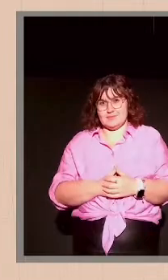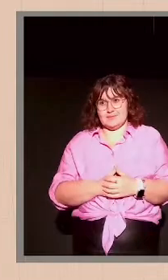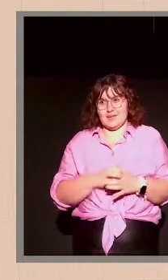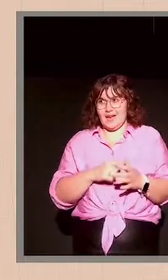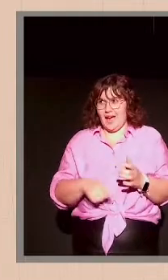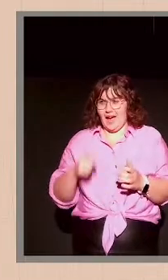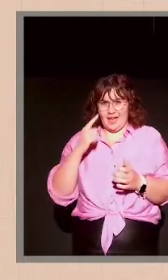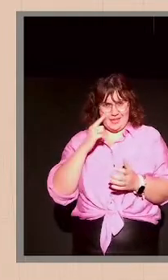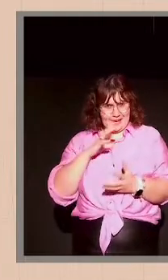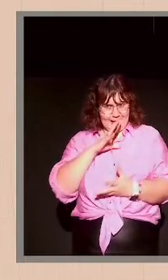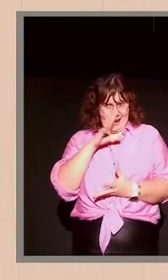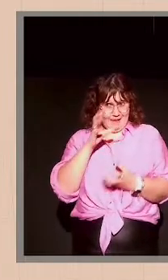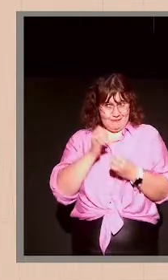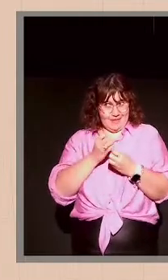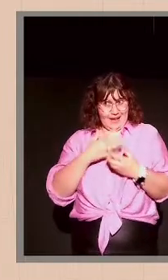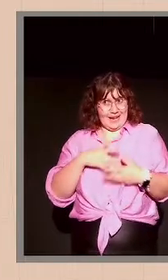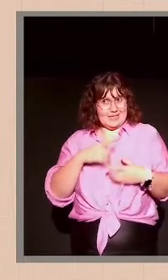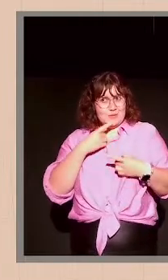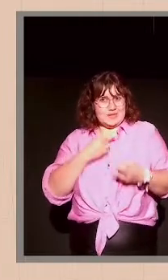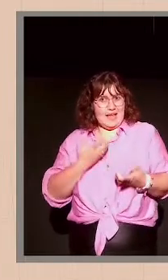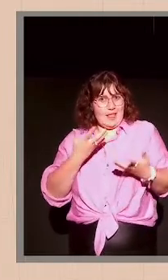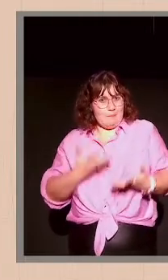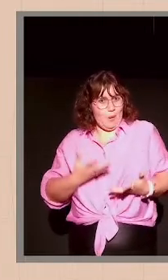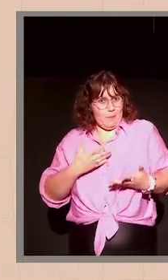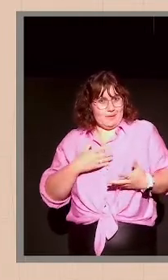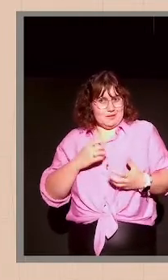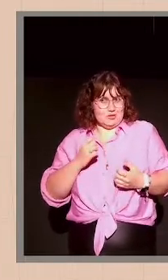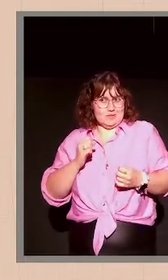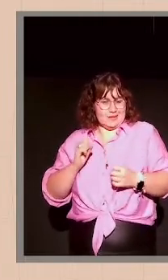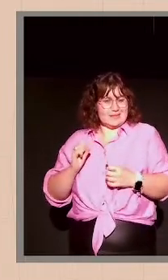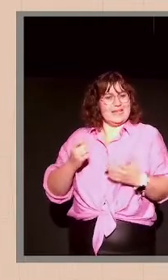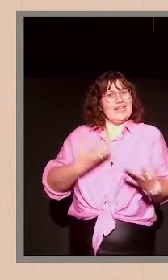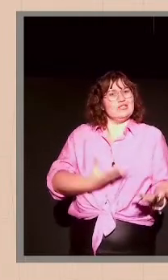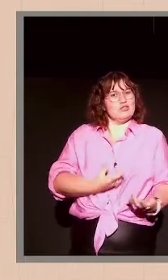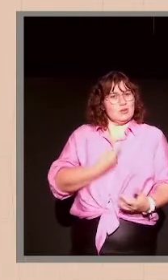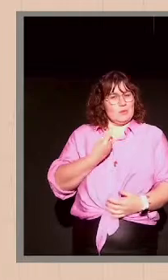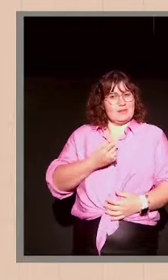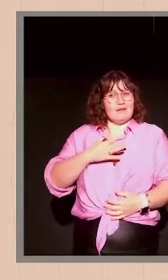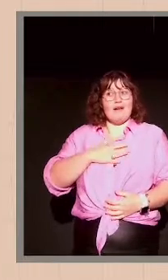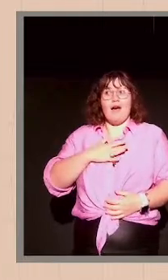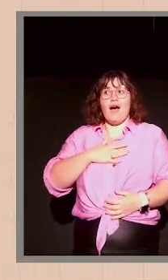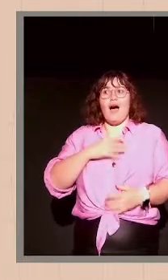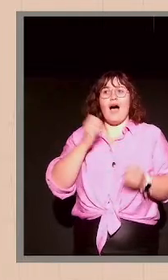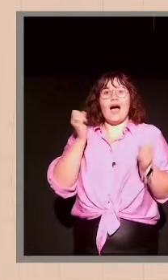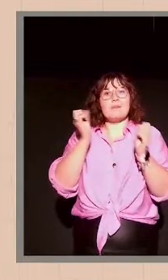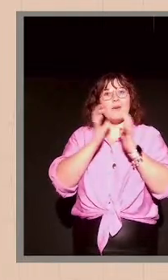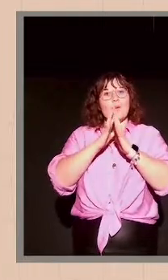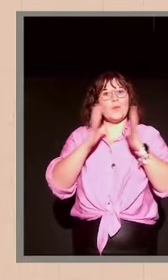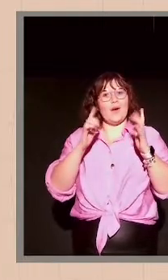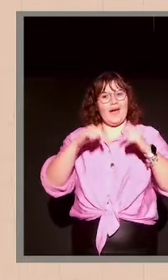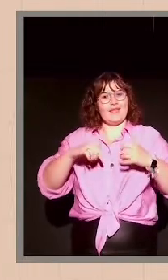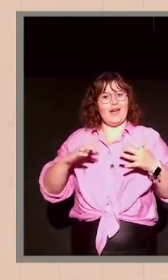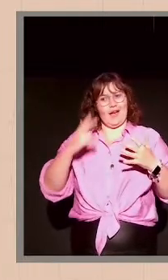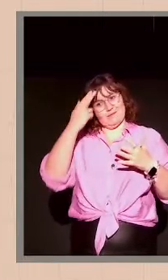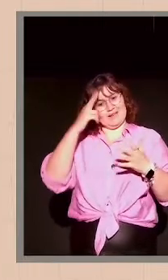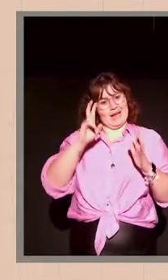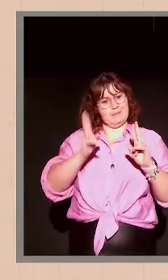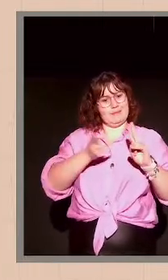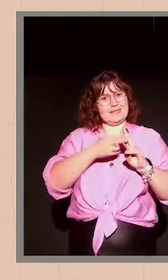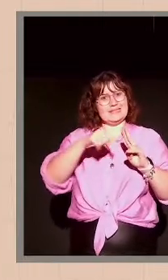think the only thing I'll say right now, by way of an introduction, is that I'm aware I'm in this accessible